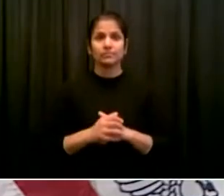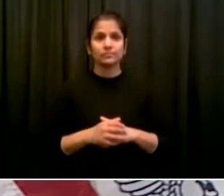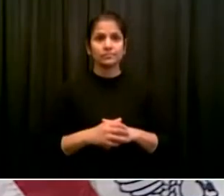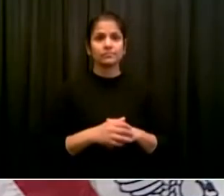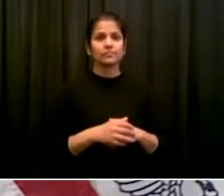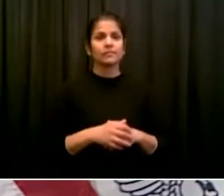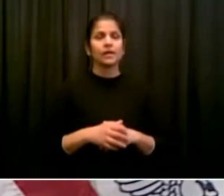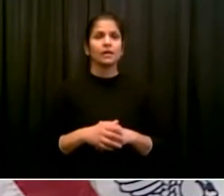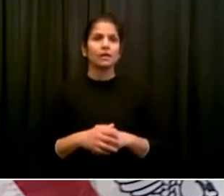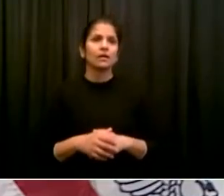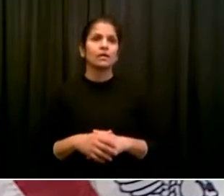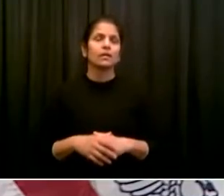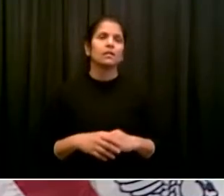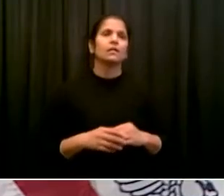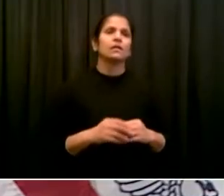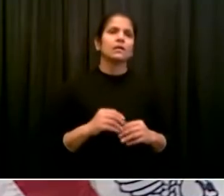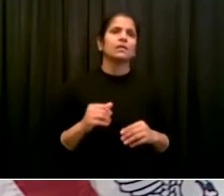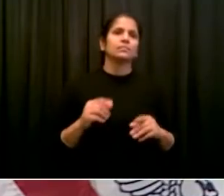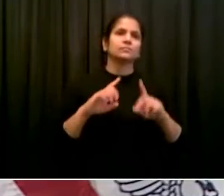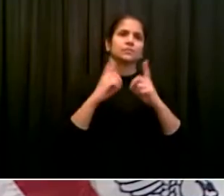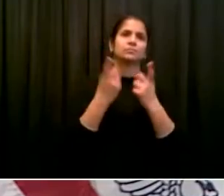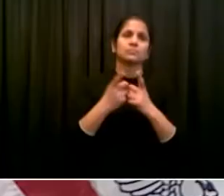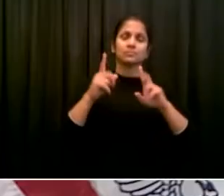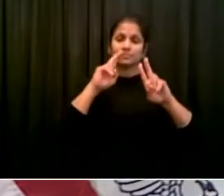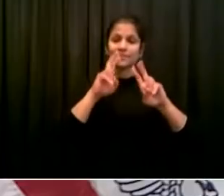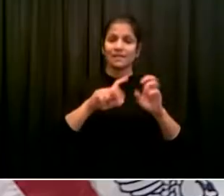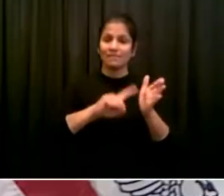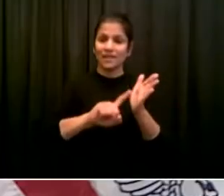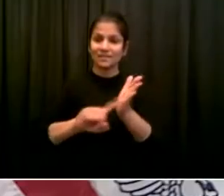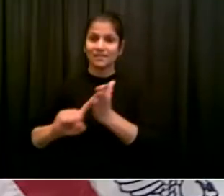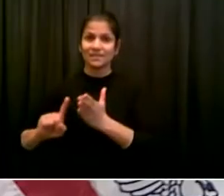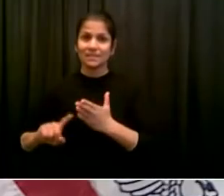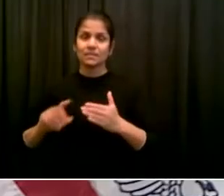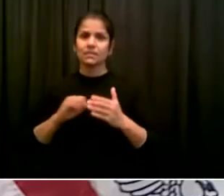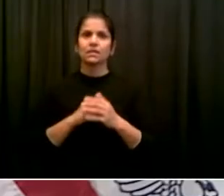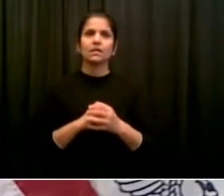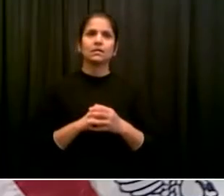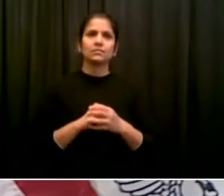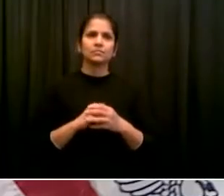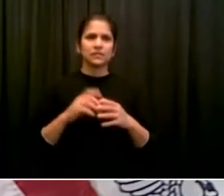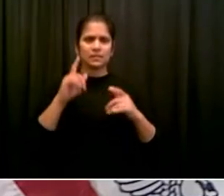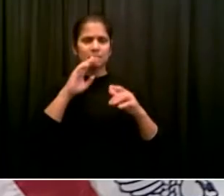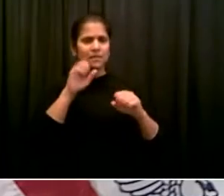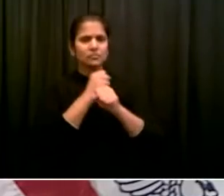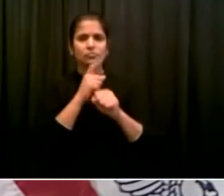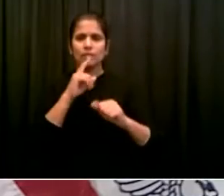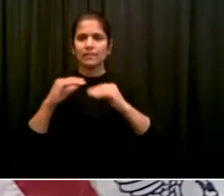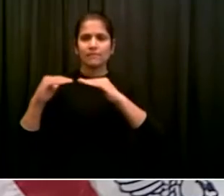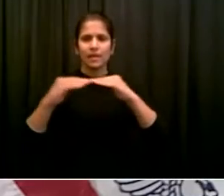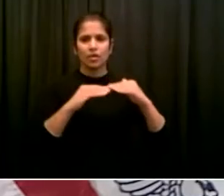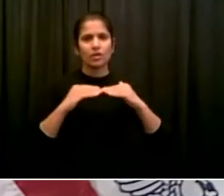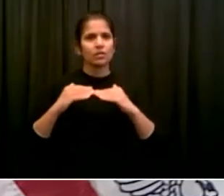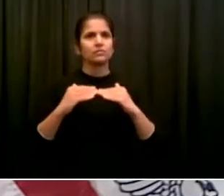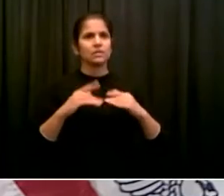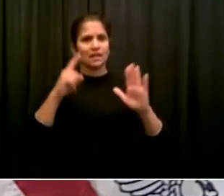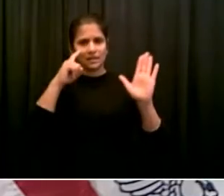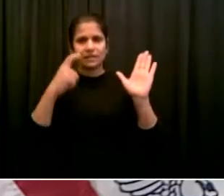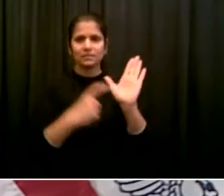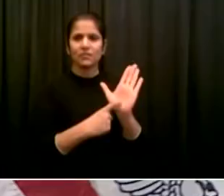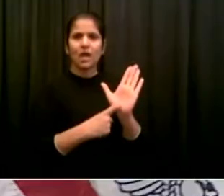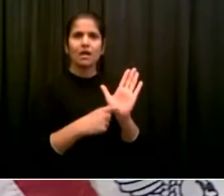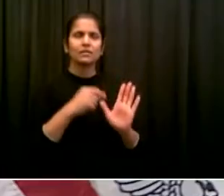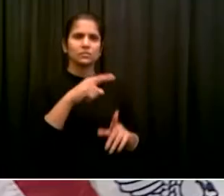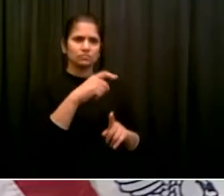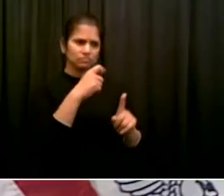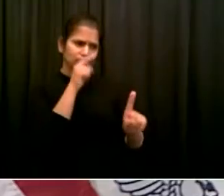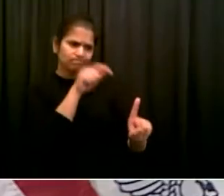the Department of Investigation report was very fair and identified a series of areas where I have to do